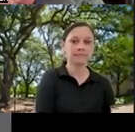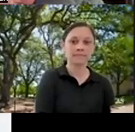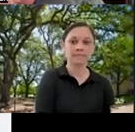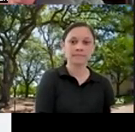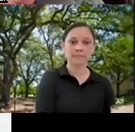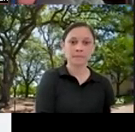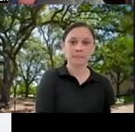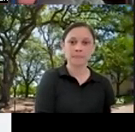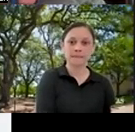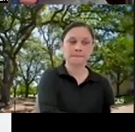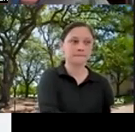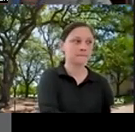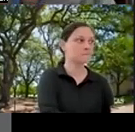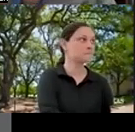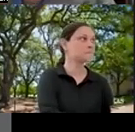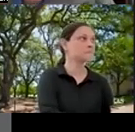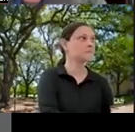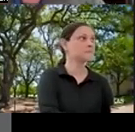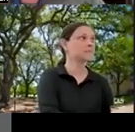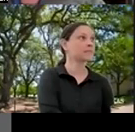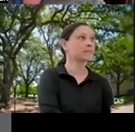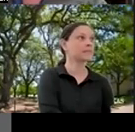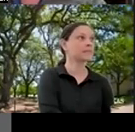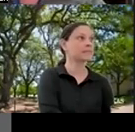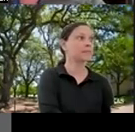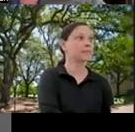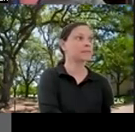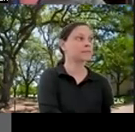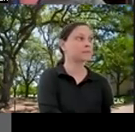that through higher education,